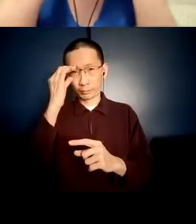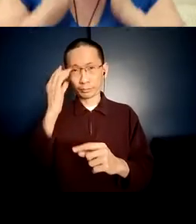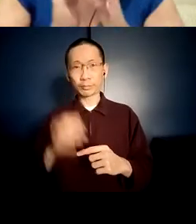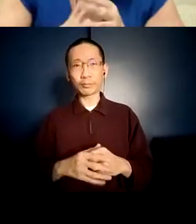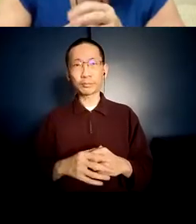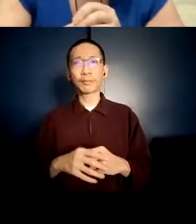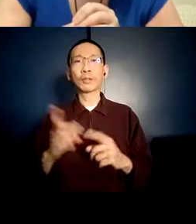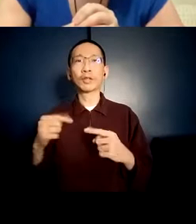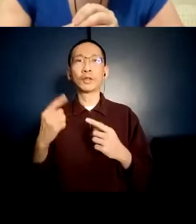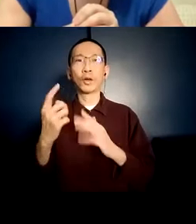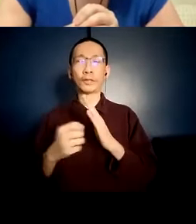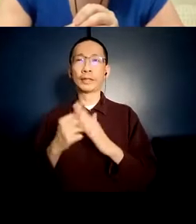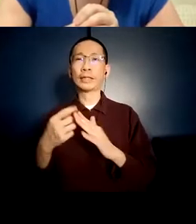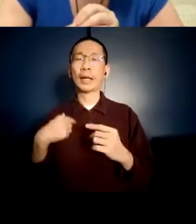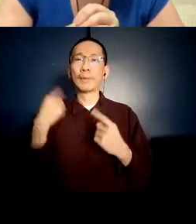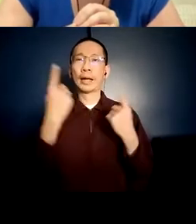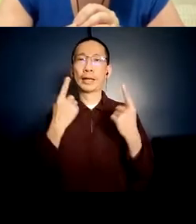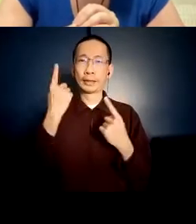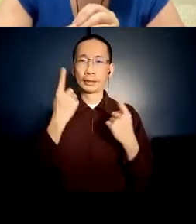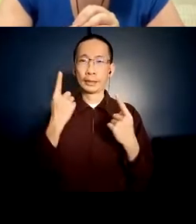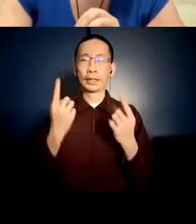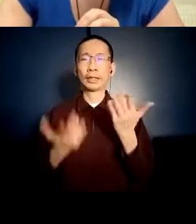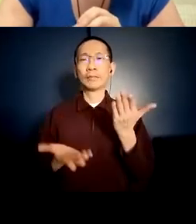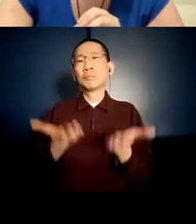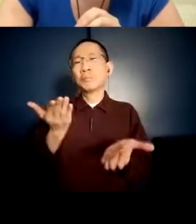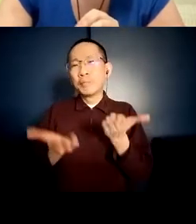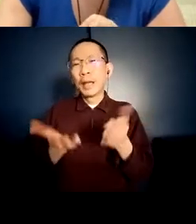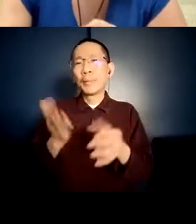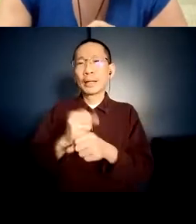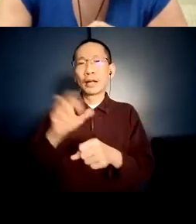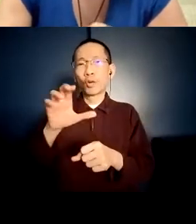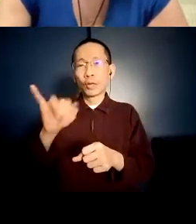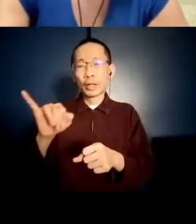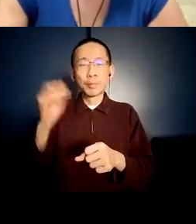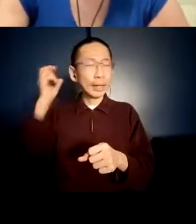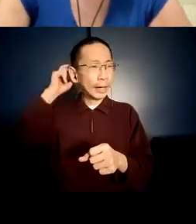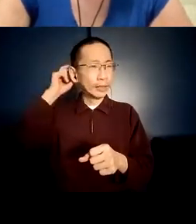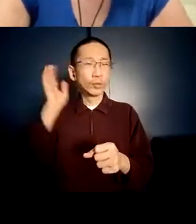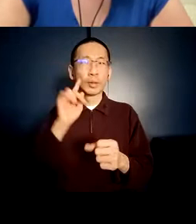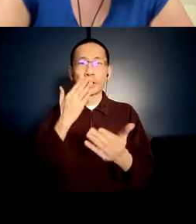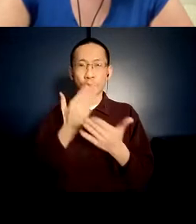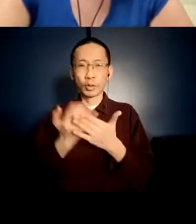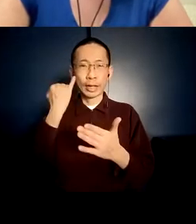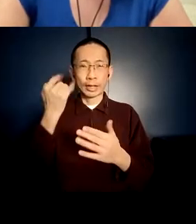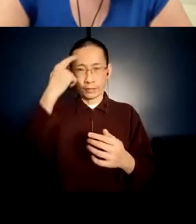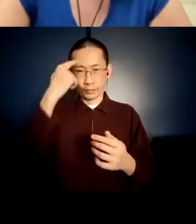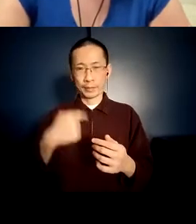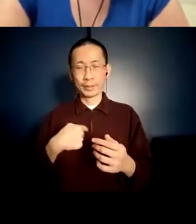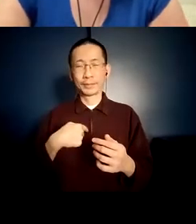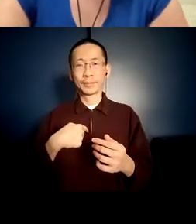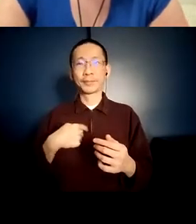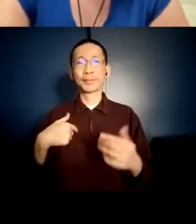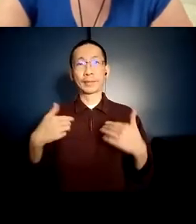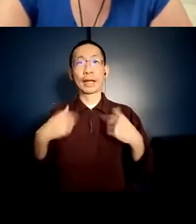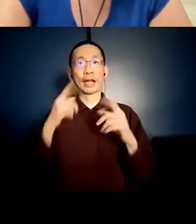over time, I considered maybe getting cochlear implants would be a good idea for me. I had a